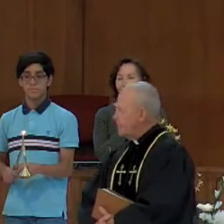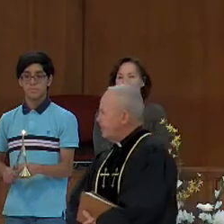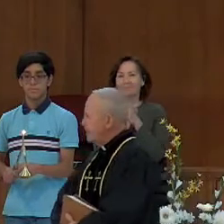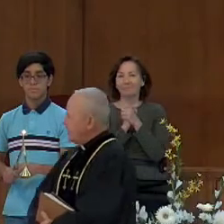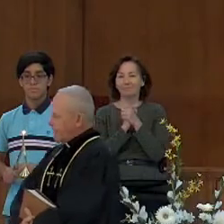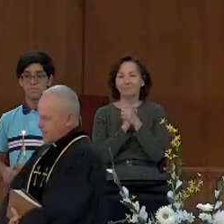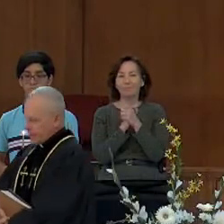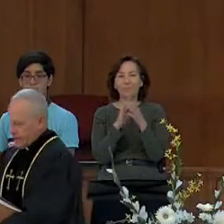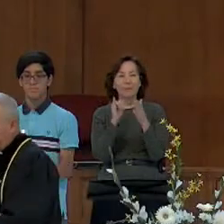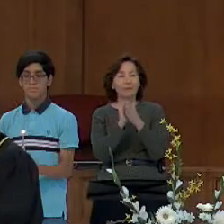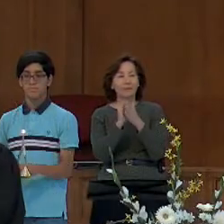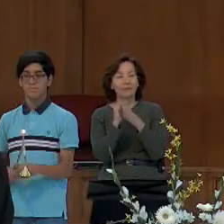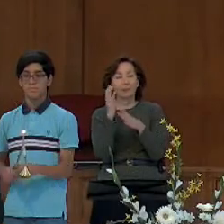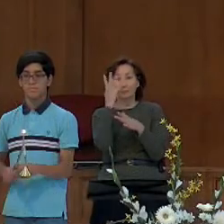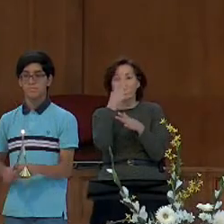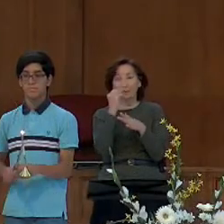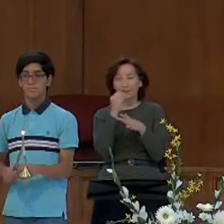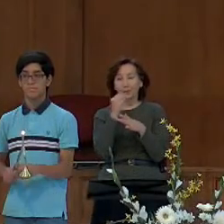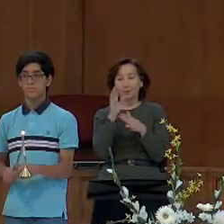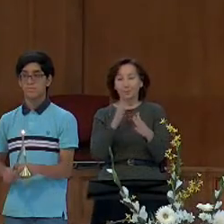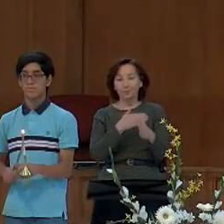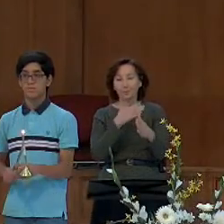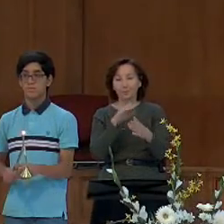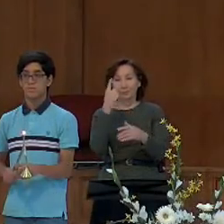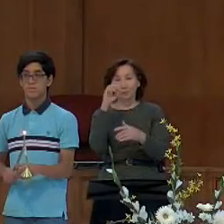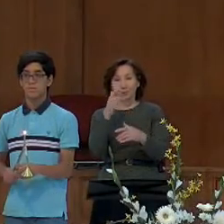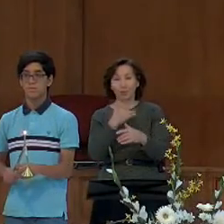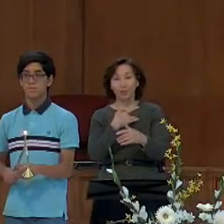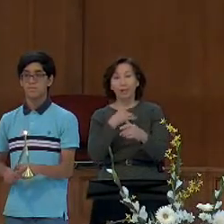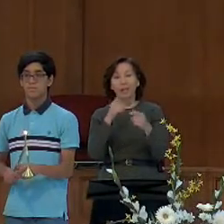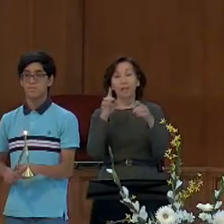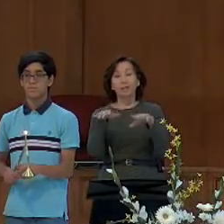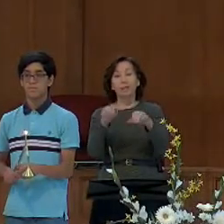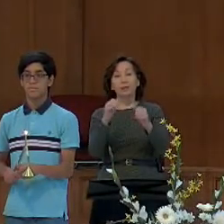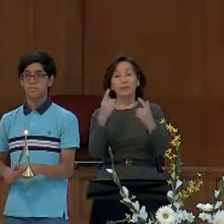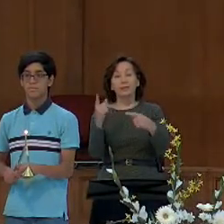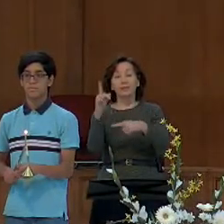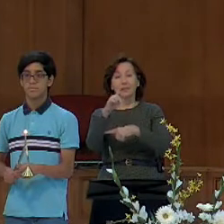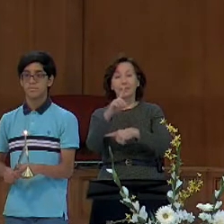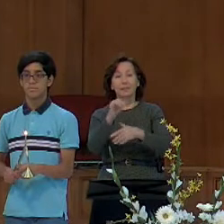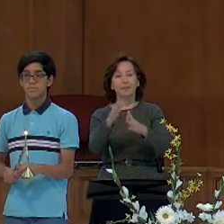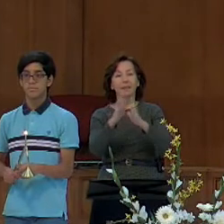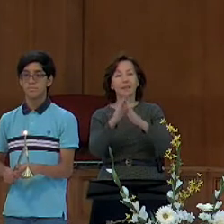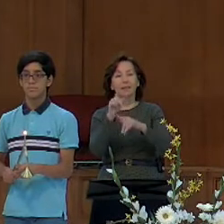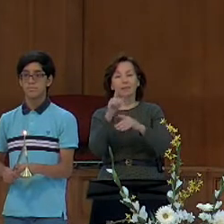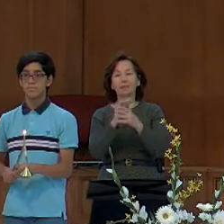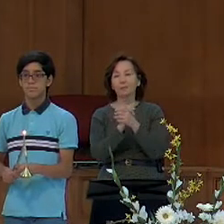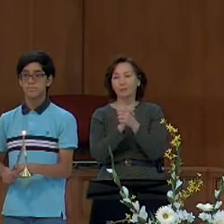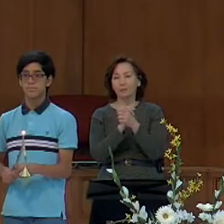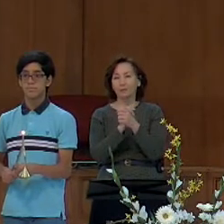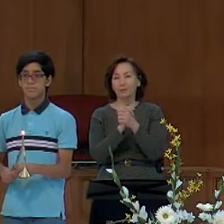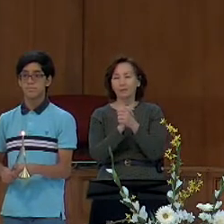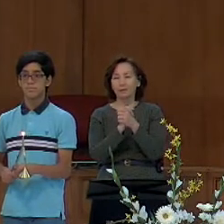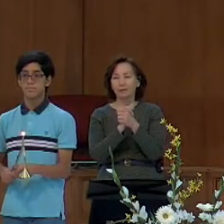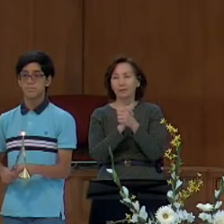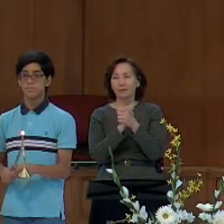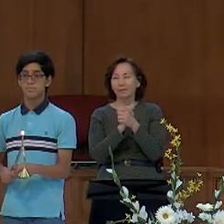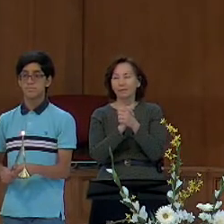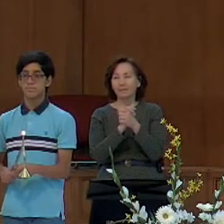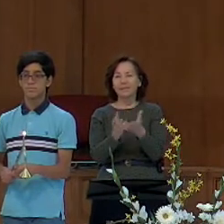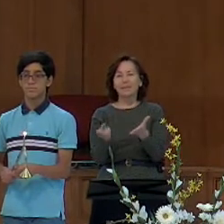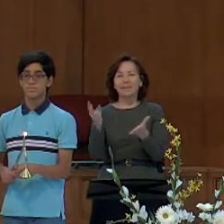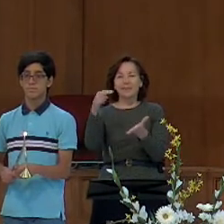That's so beautiful. Music for your heart. And as you leave here today, I'm going to ask that you spend some time, if you don't